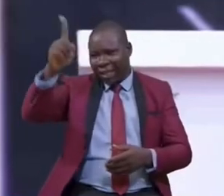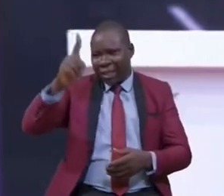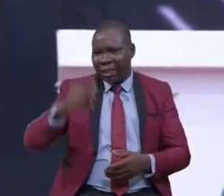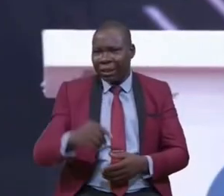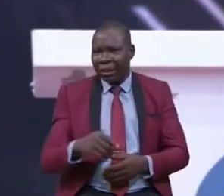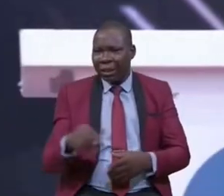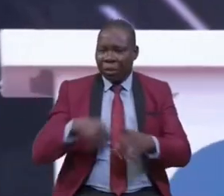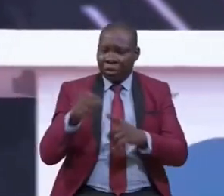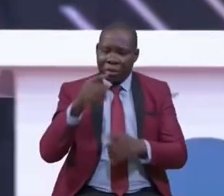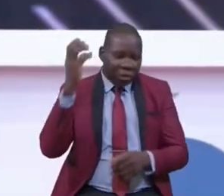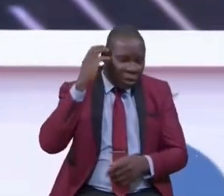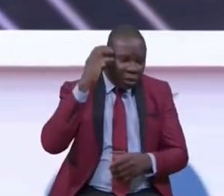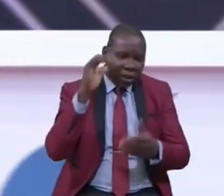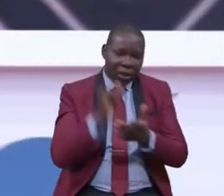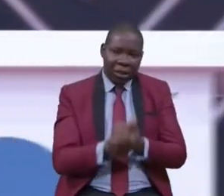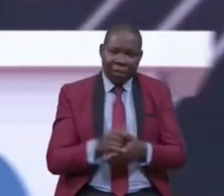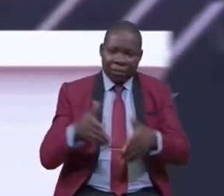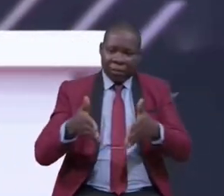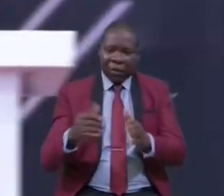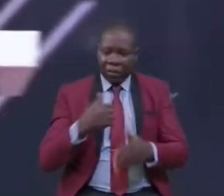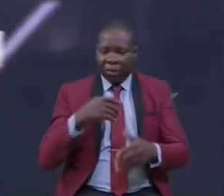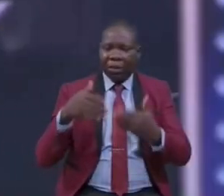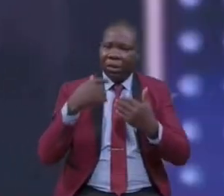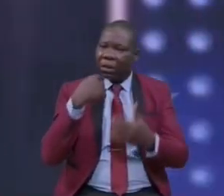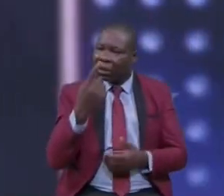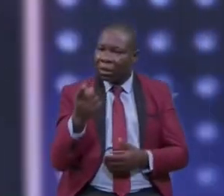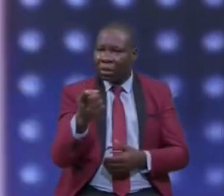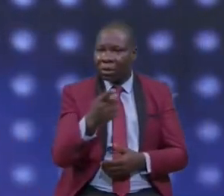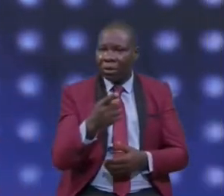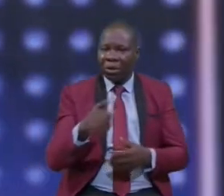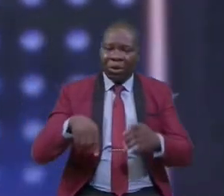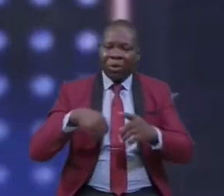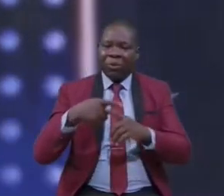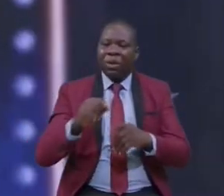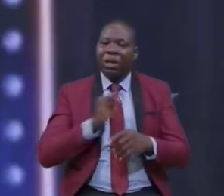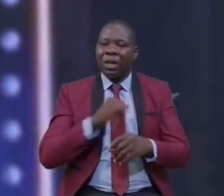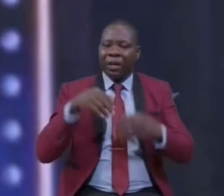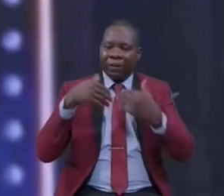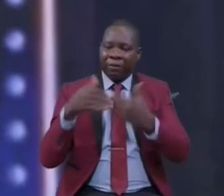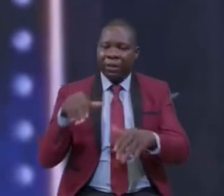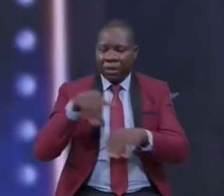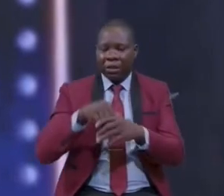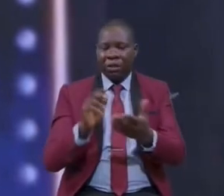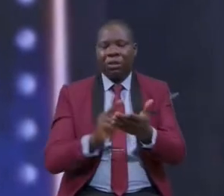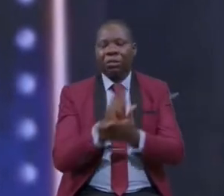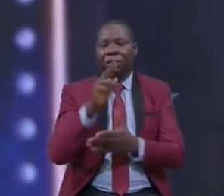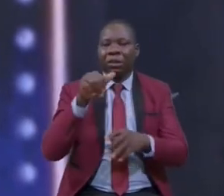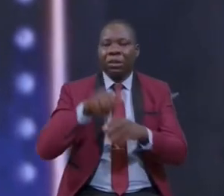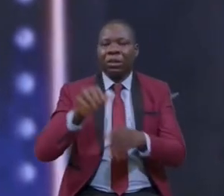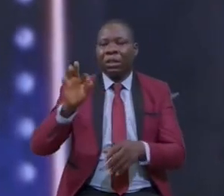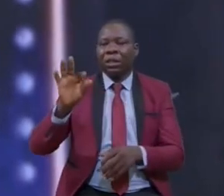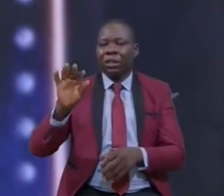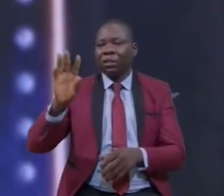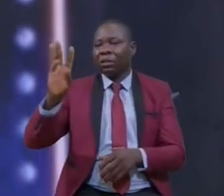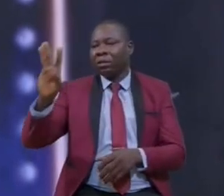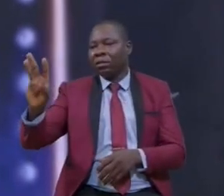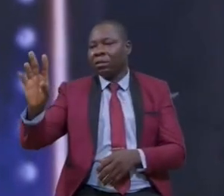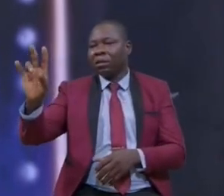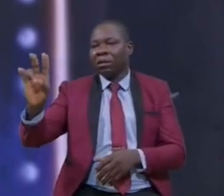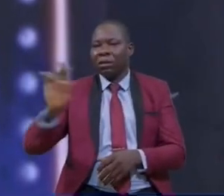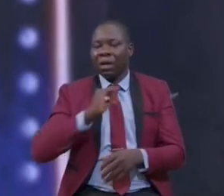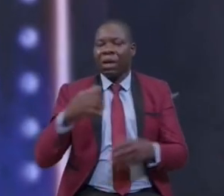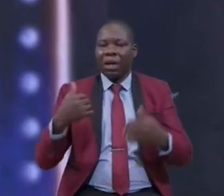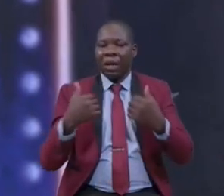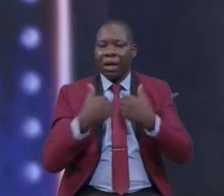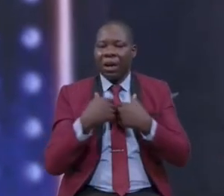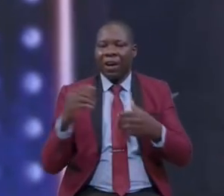me tell you. When I finished at the university in 1967, and I had first class, and